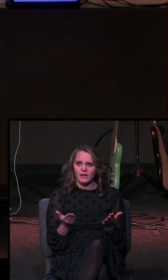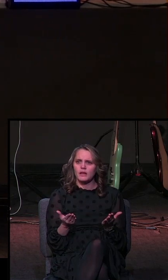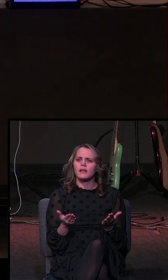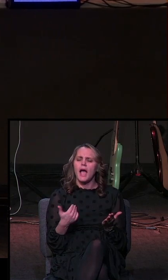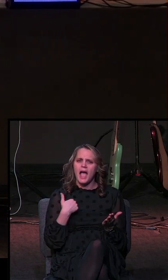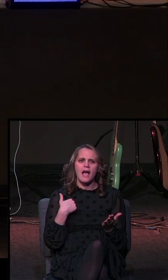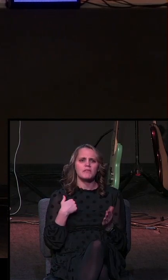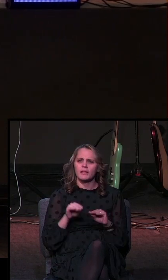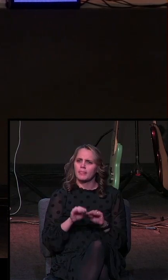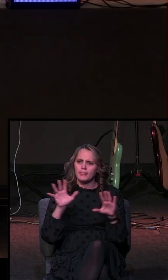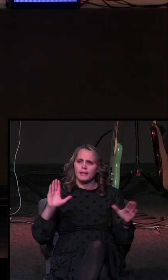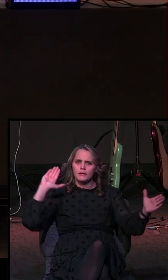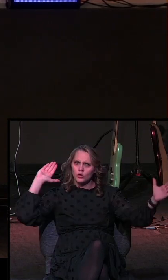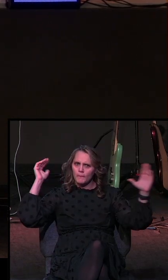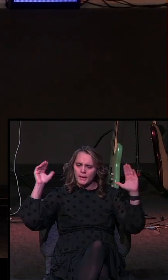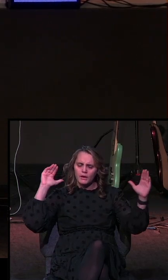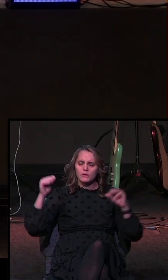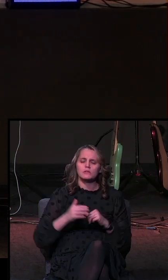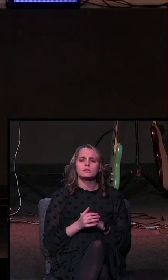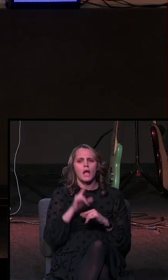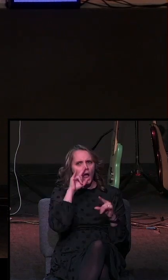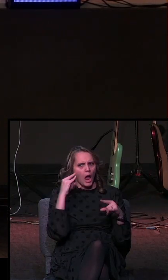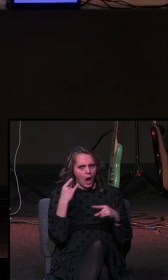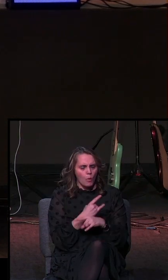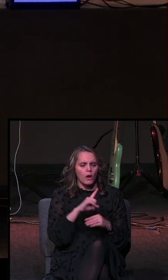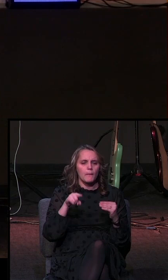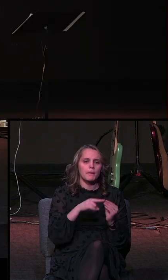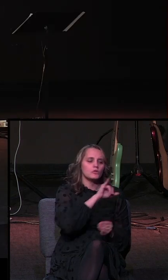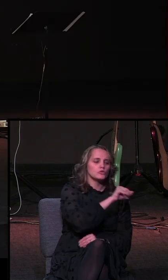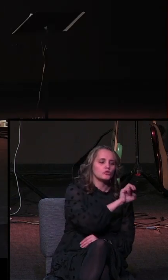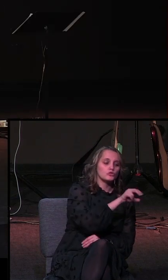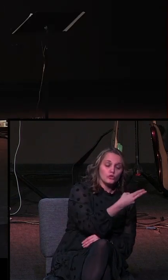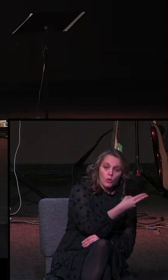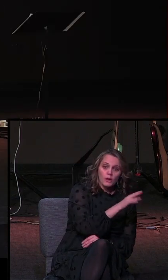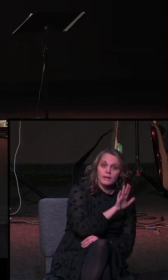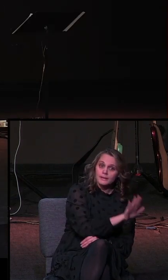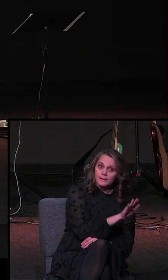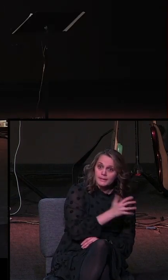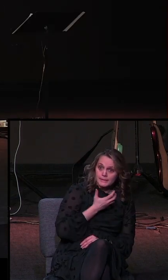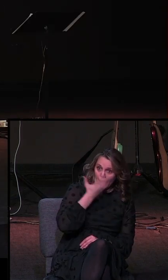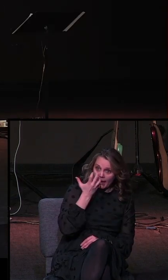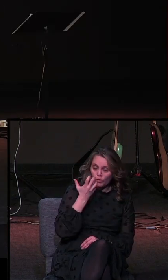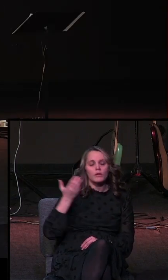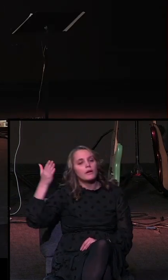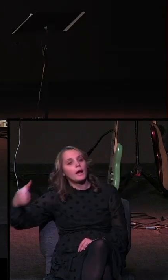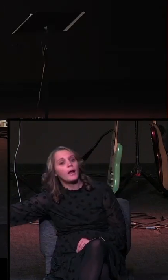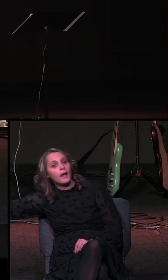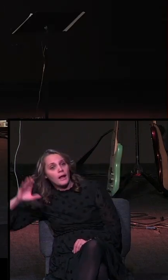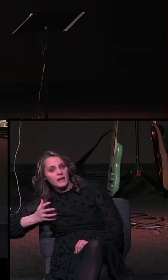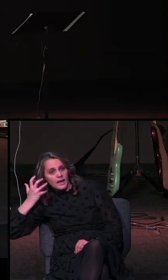It's this ironic kind of take on the difference between Jonah's anger and God's anger. Right? So Jonah's anger is